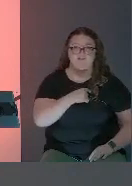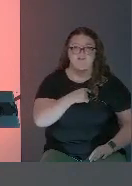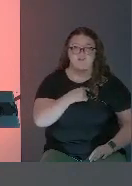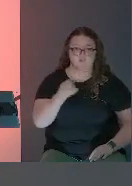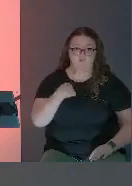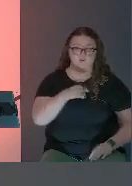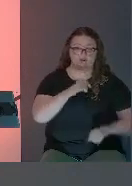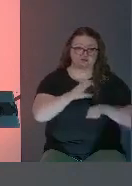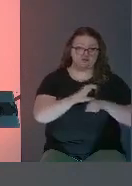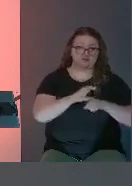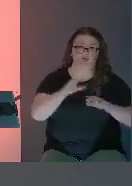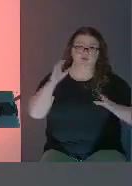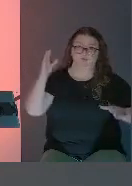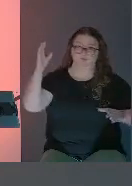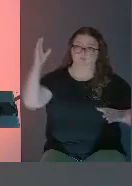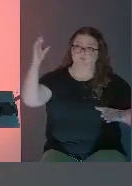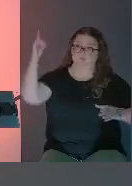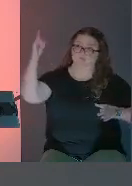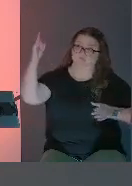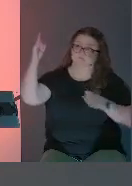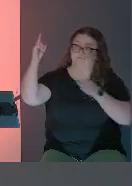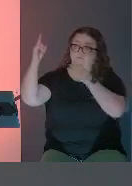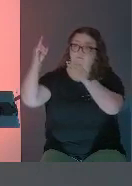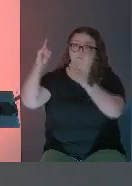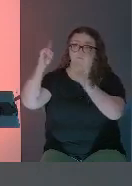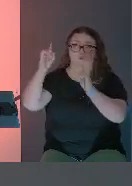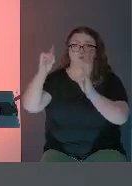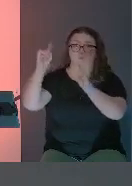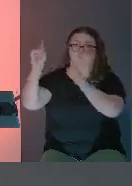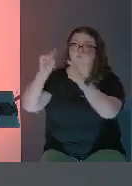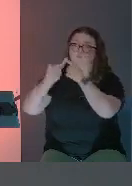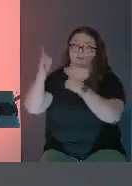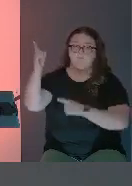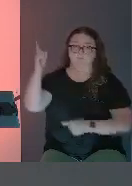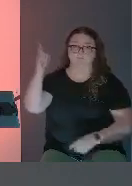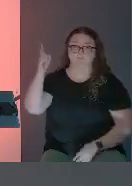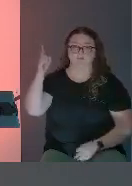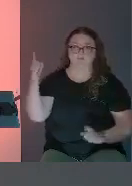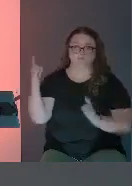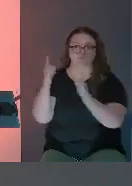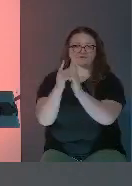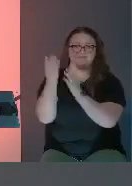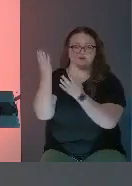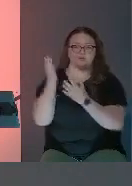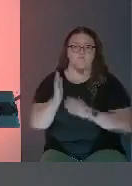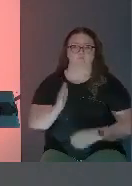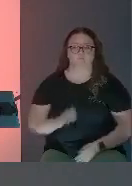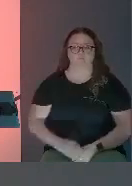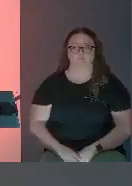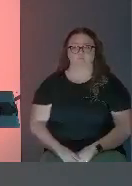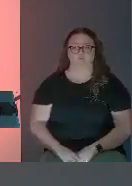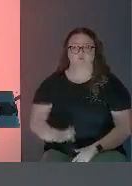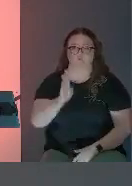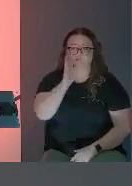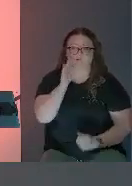meeting him in the clouds, and they will be together forever, ever, and ever.